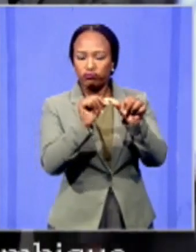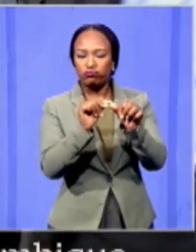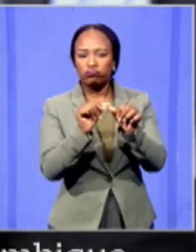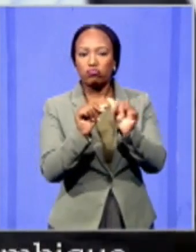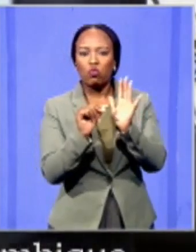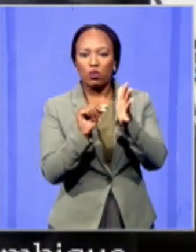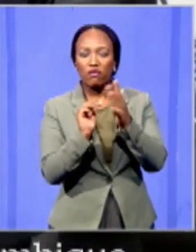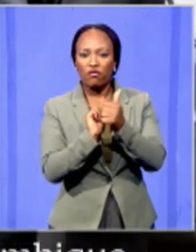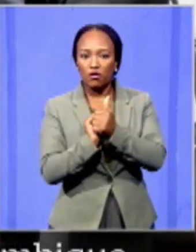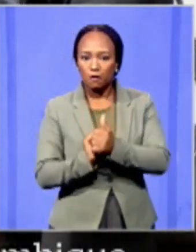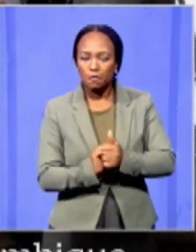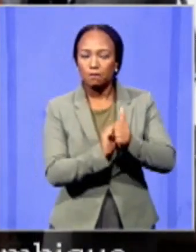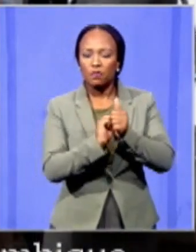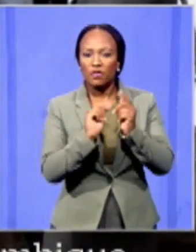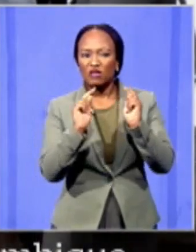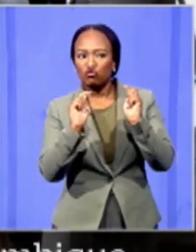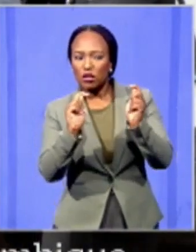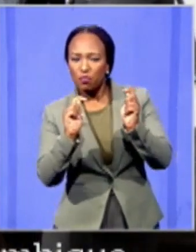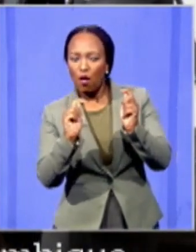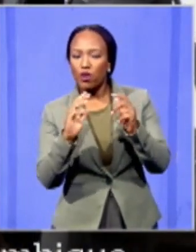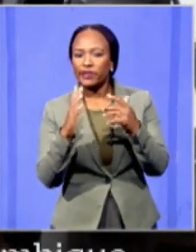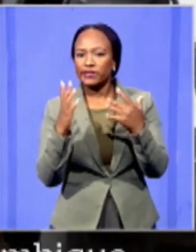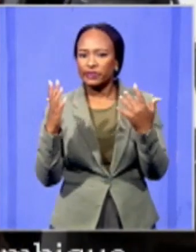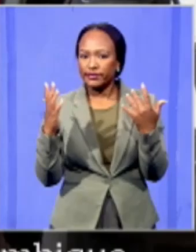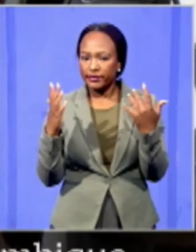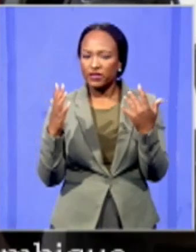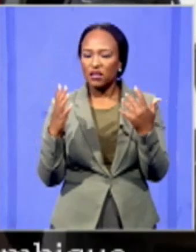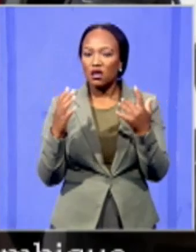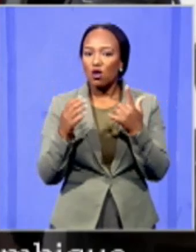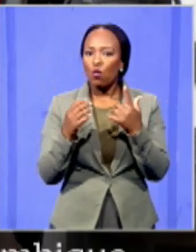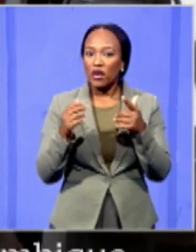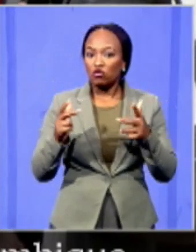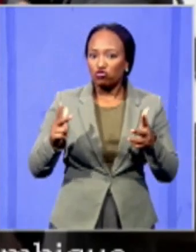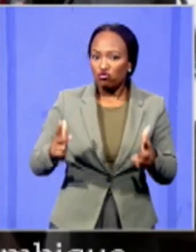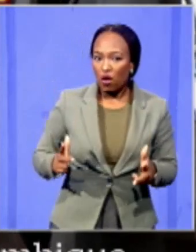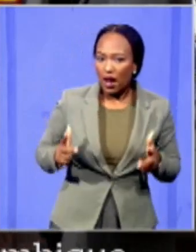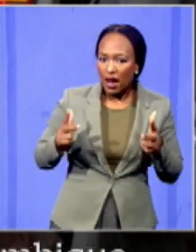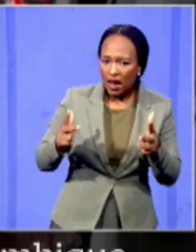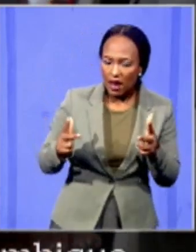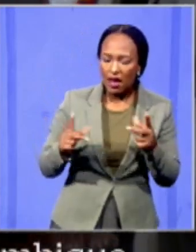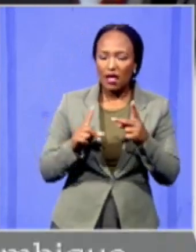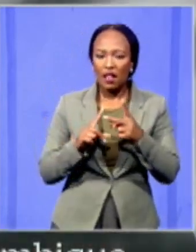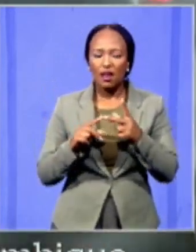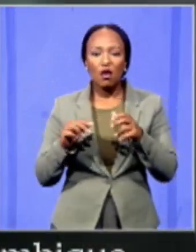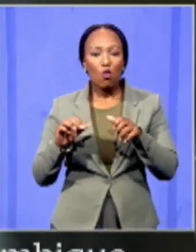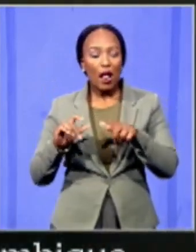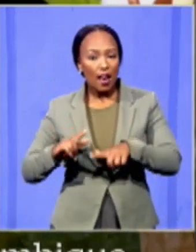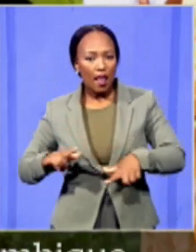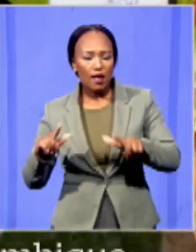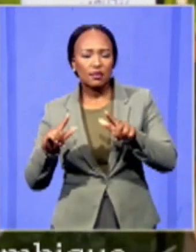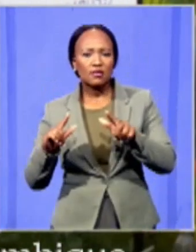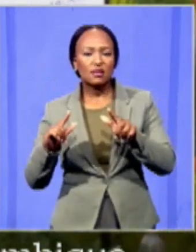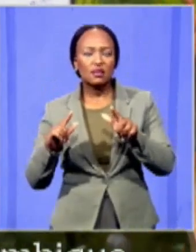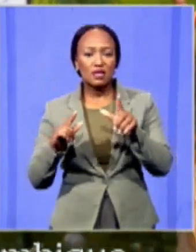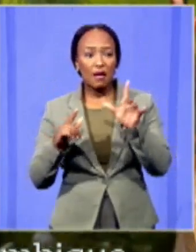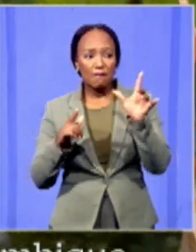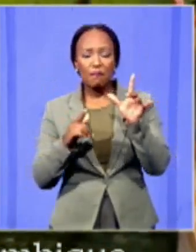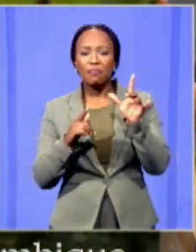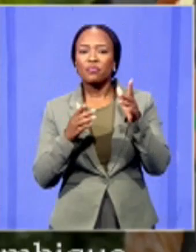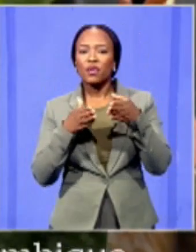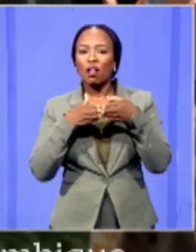all the modes of transport, trail, rail, land transport, and also the port, which is an